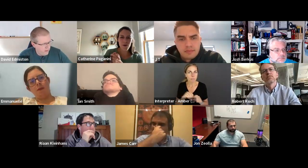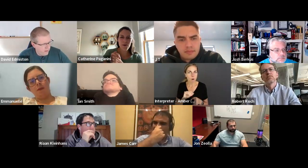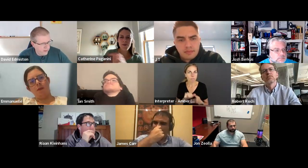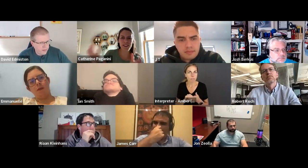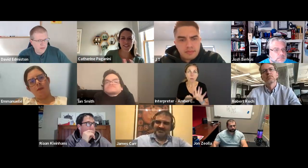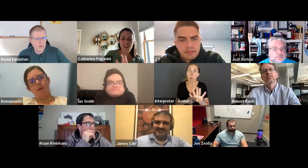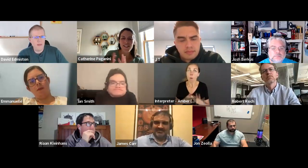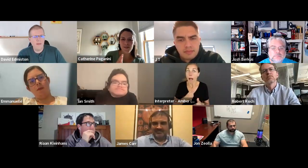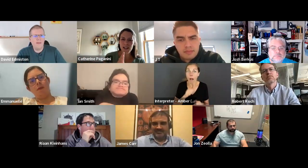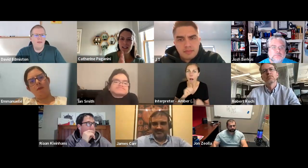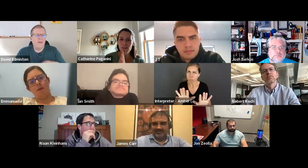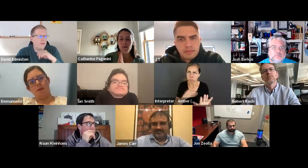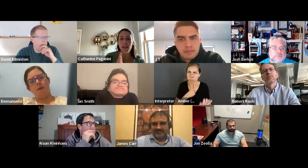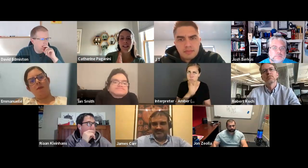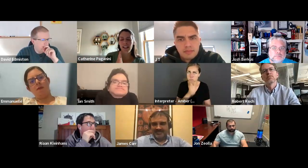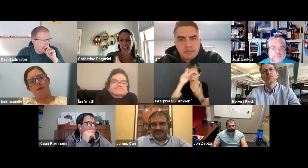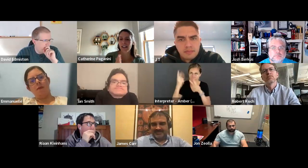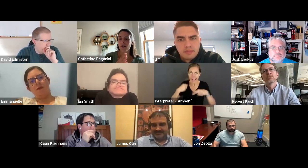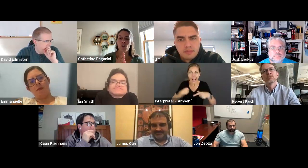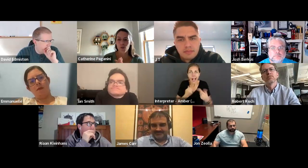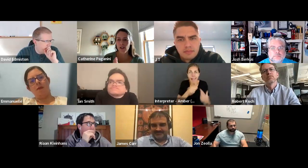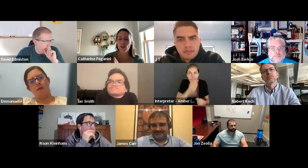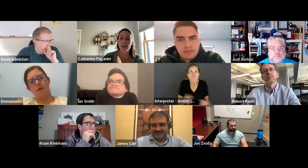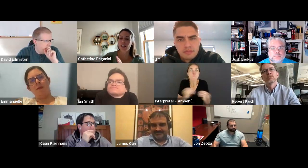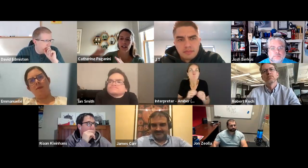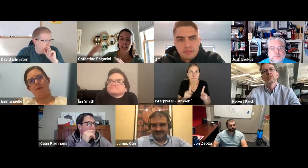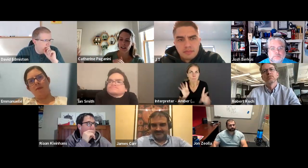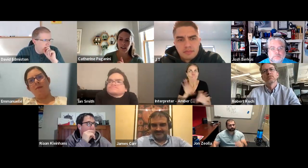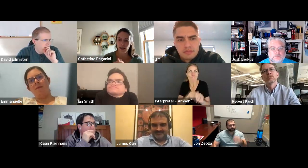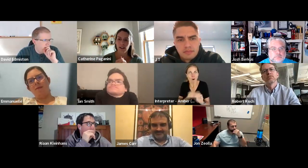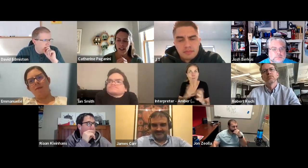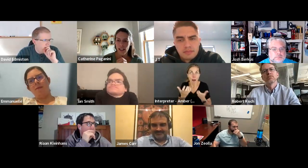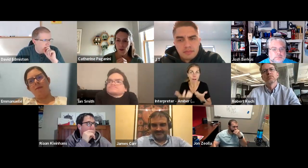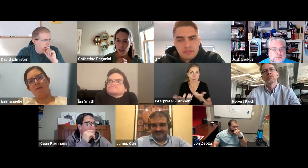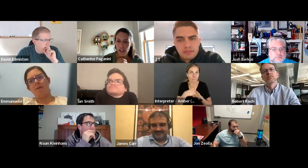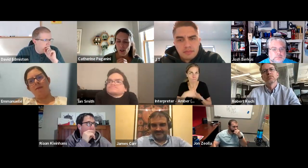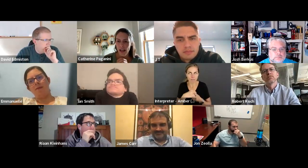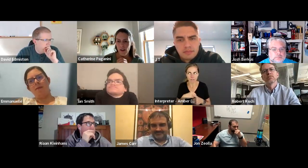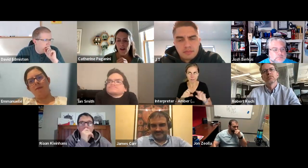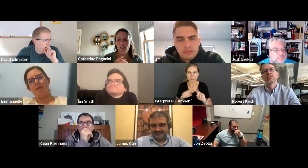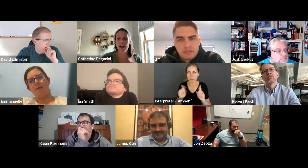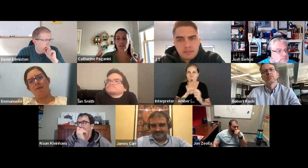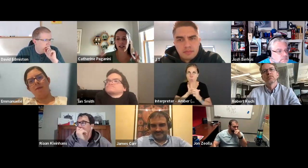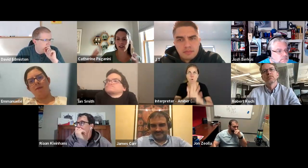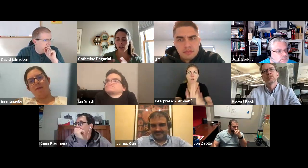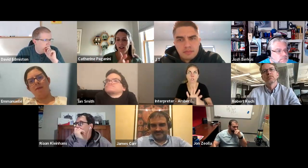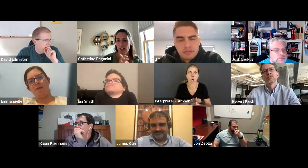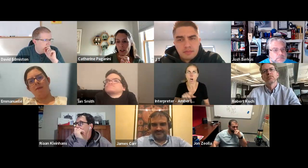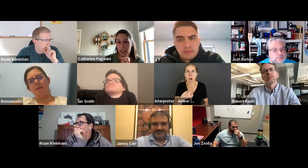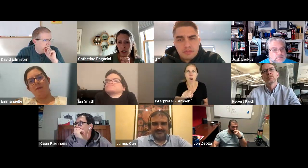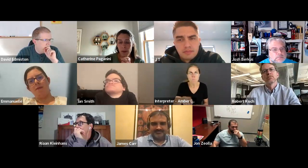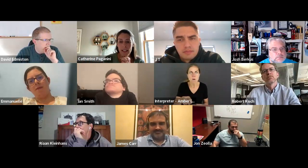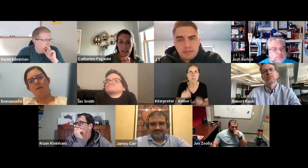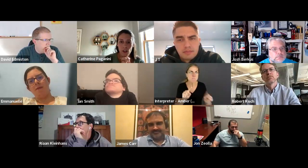the more people are involved and want to be involved, but again, there's no pressure. And I think we need to kind of have